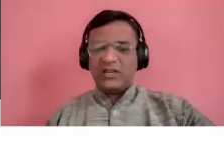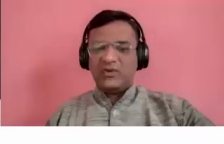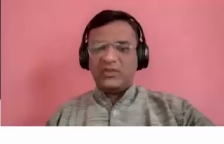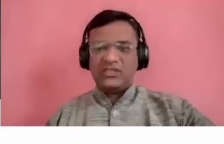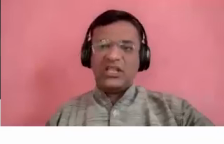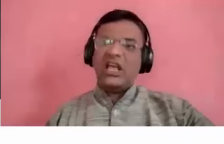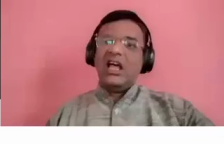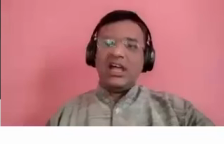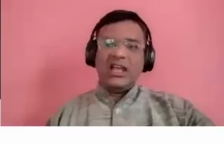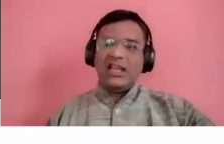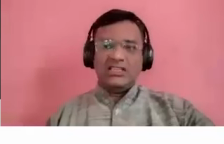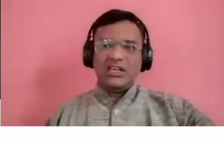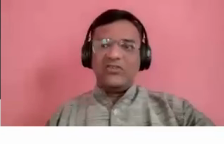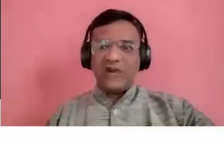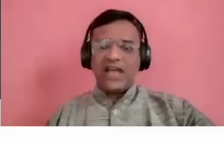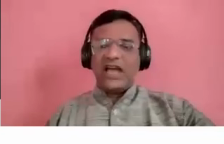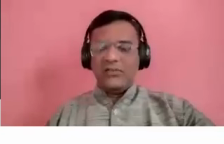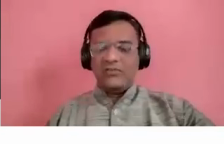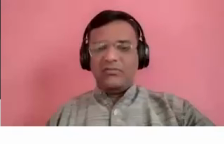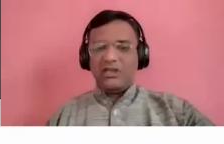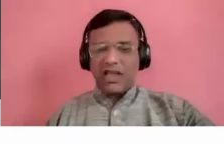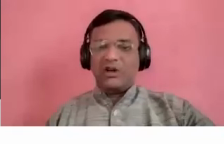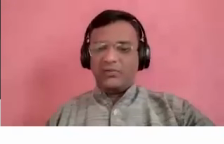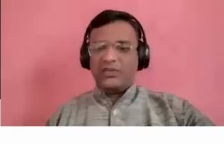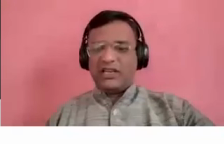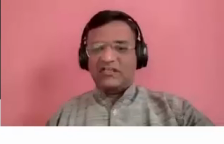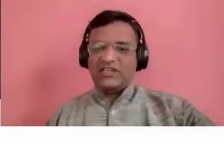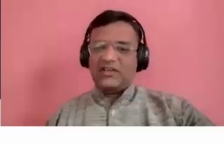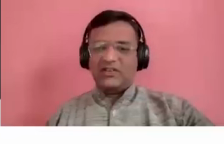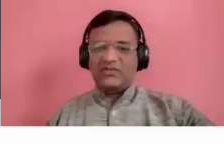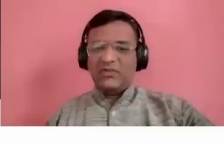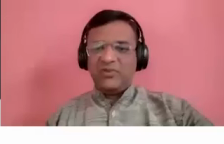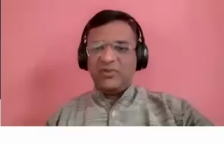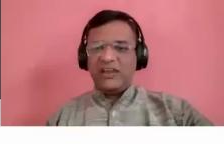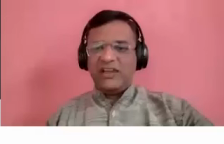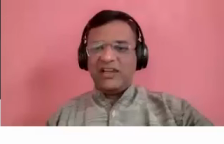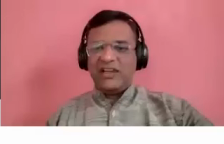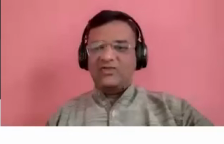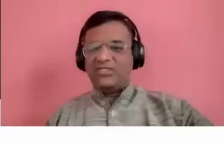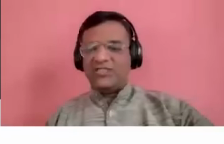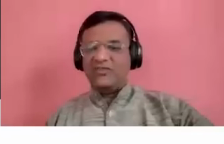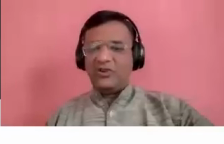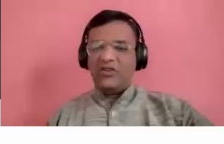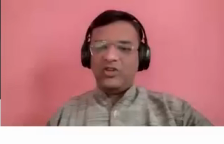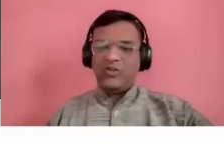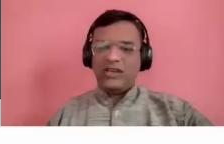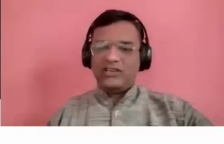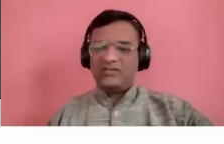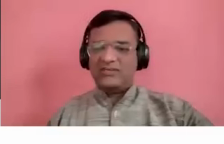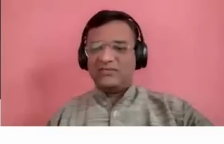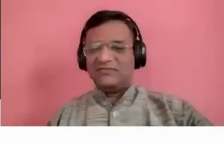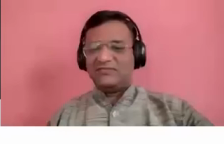in the chat box. Again, I'll share why I thought of these activities afterwards, but before that, I'd really love to see what you have in your